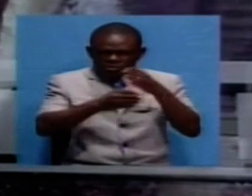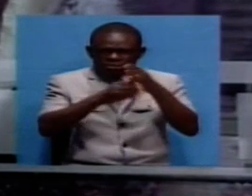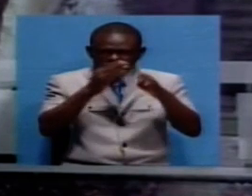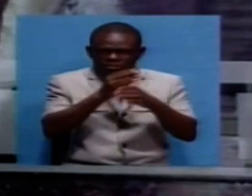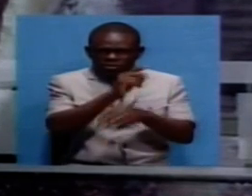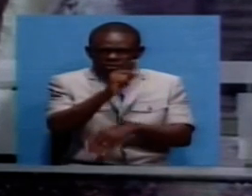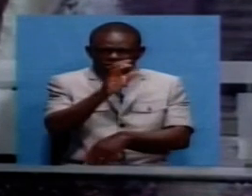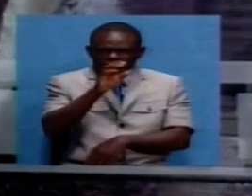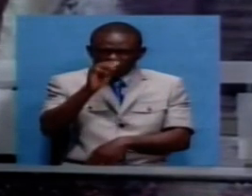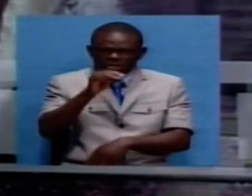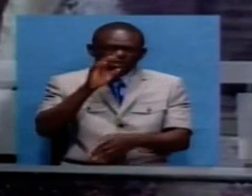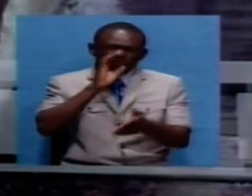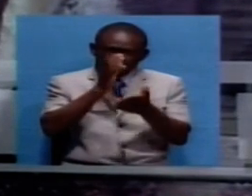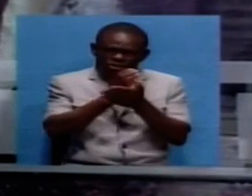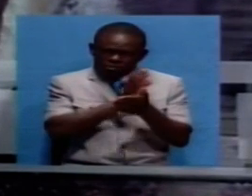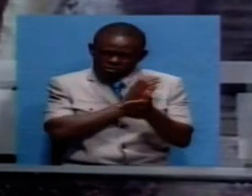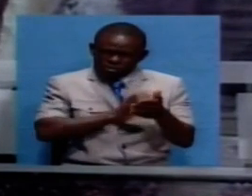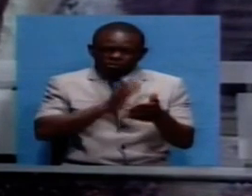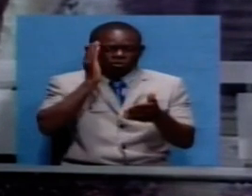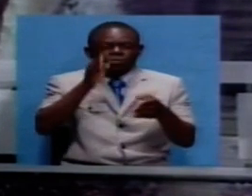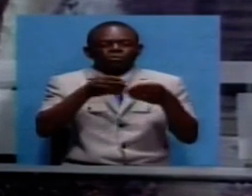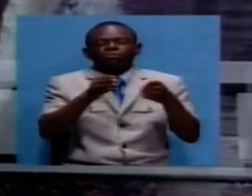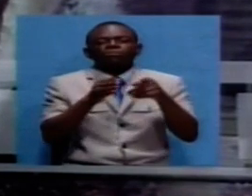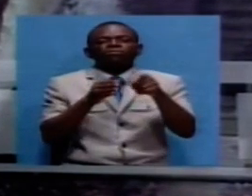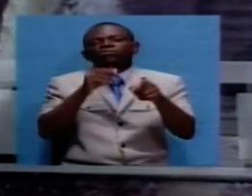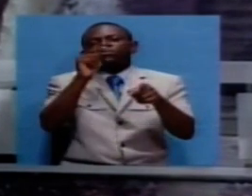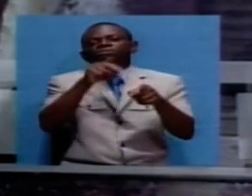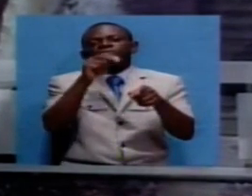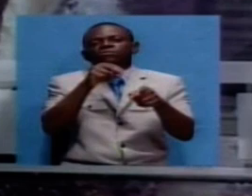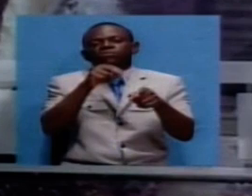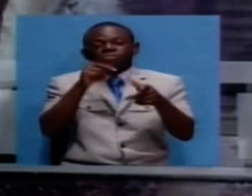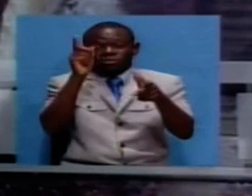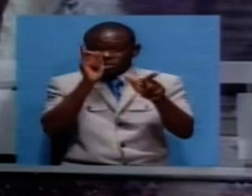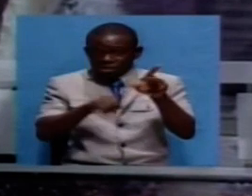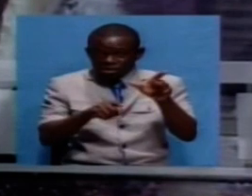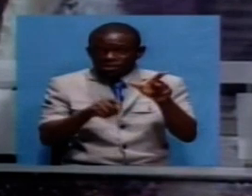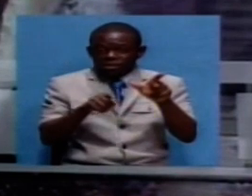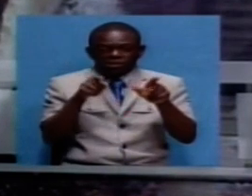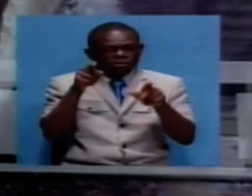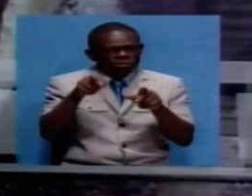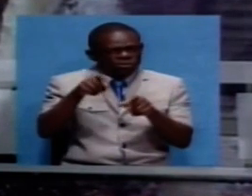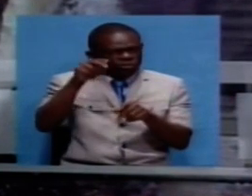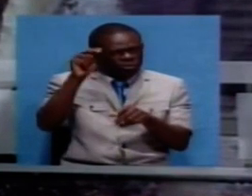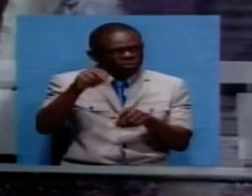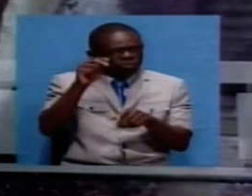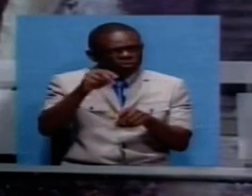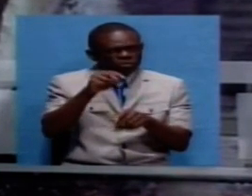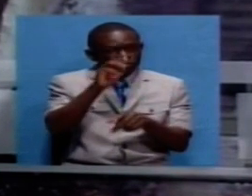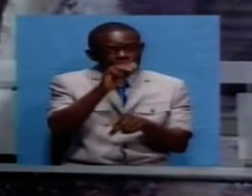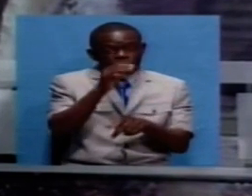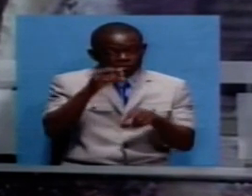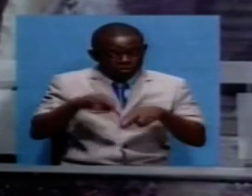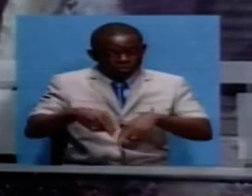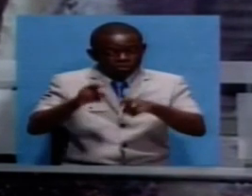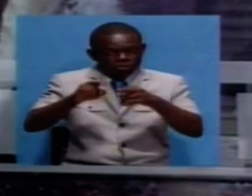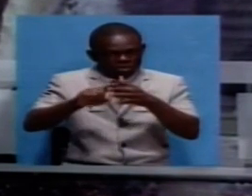ZCCMIH cement plant. President Lungu will also commission the reconstruction of the Ndola Mufulira Road. This is according